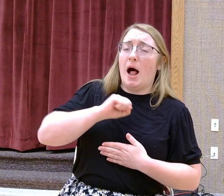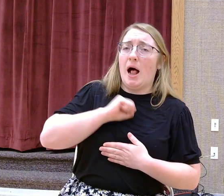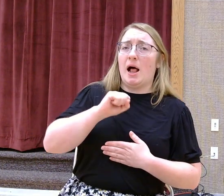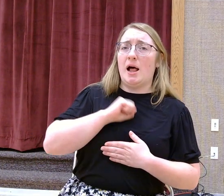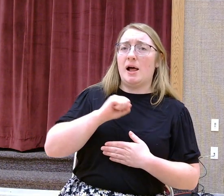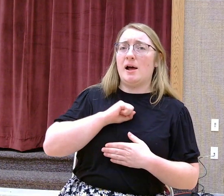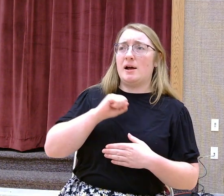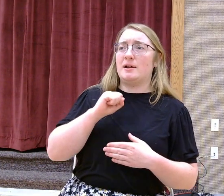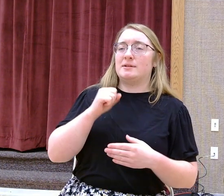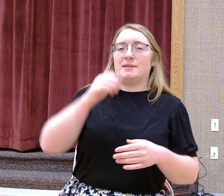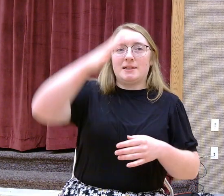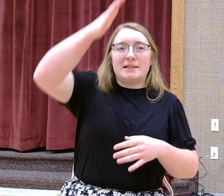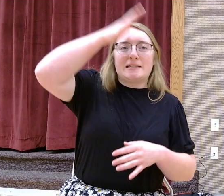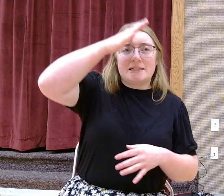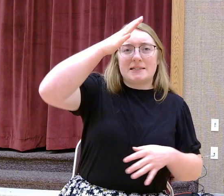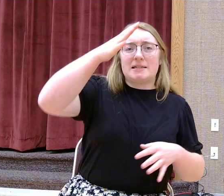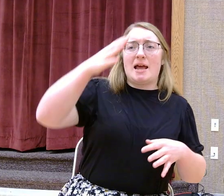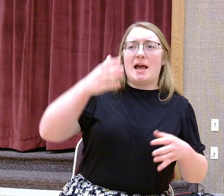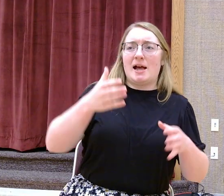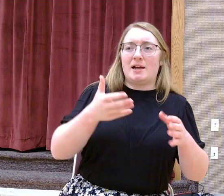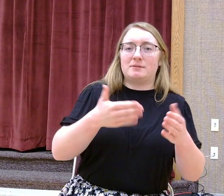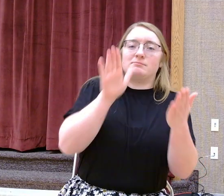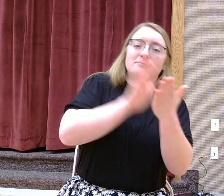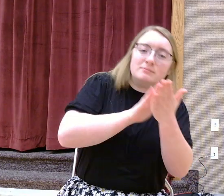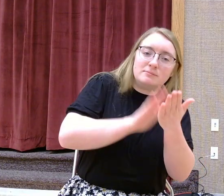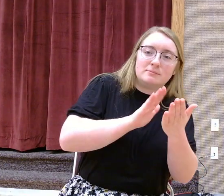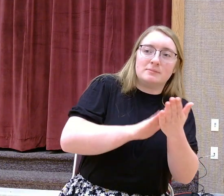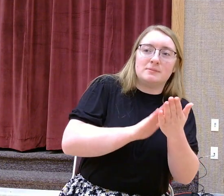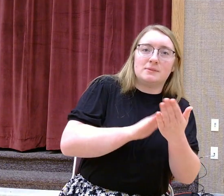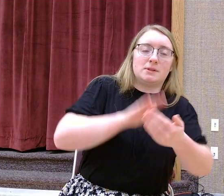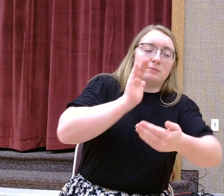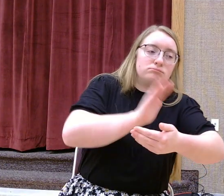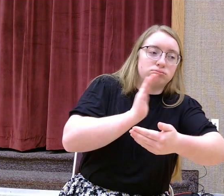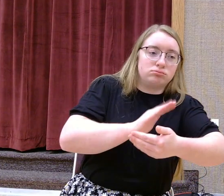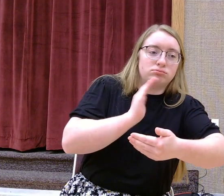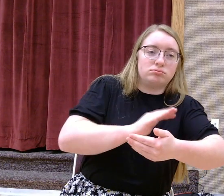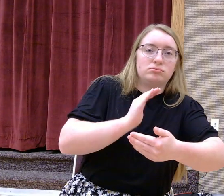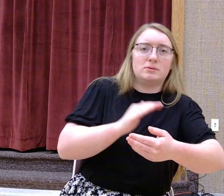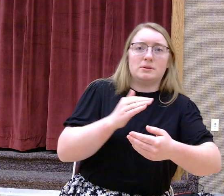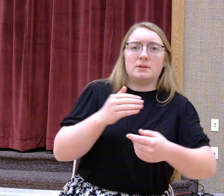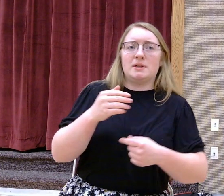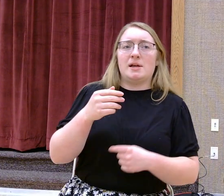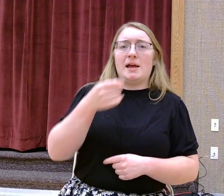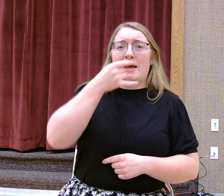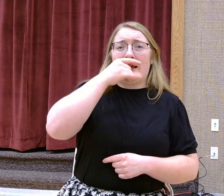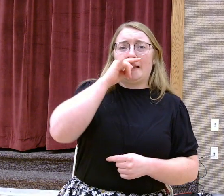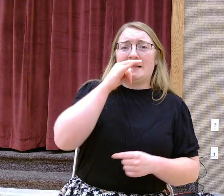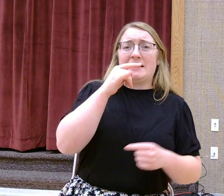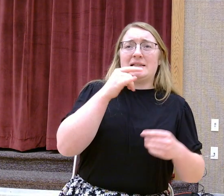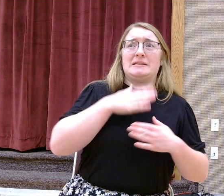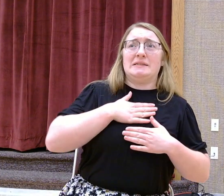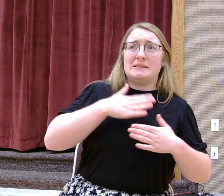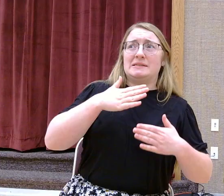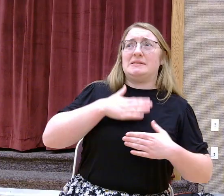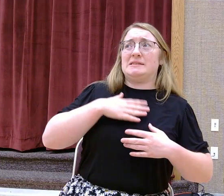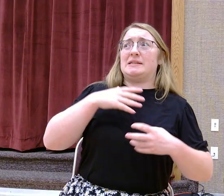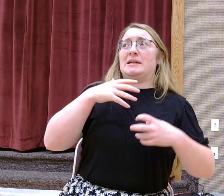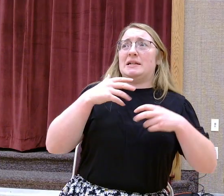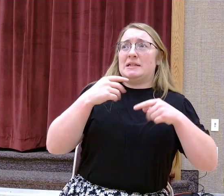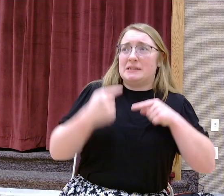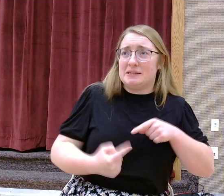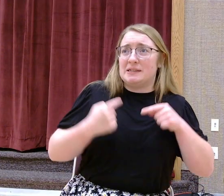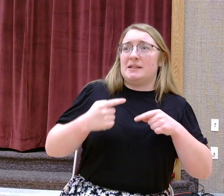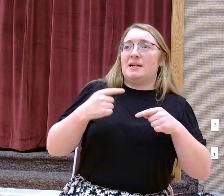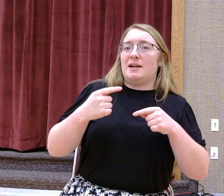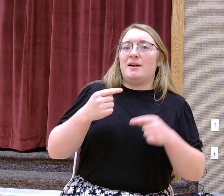His dad picks him up and is patting him a little bit. And then kid's kind of struggling a little bit. And then his mom